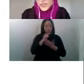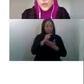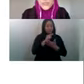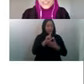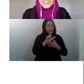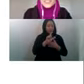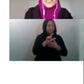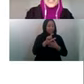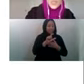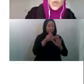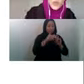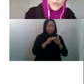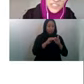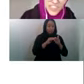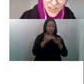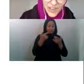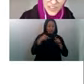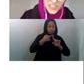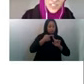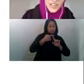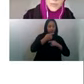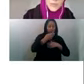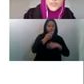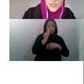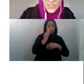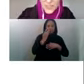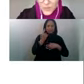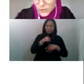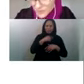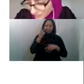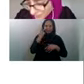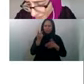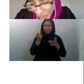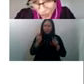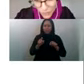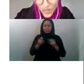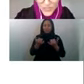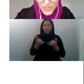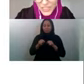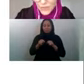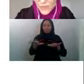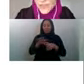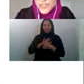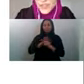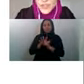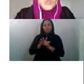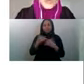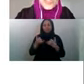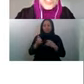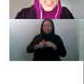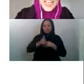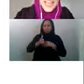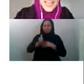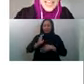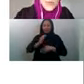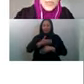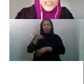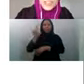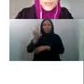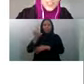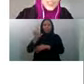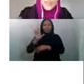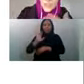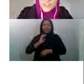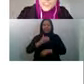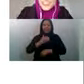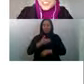seeing that with COVID that it's really caused a major threat to our mosques, our non-profits, our schools. And we know